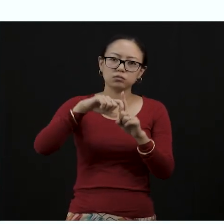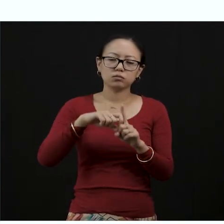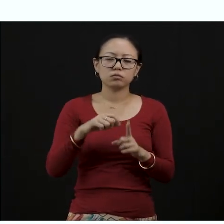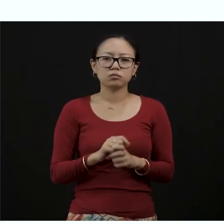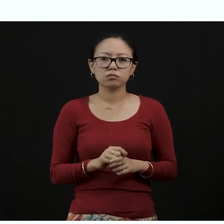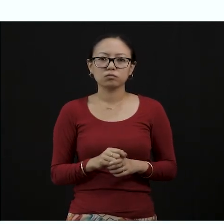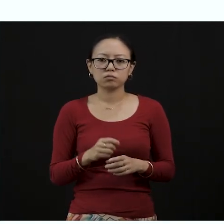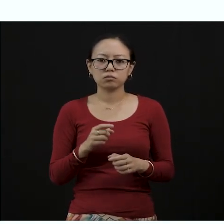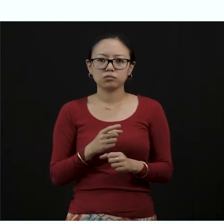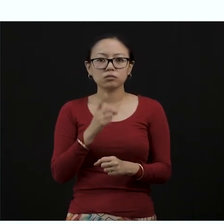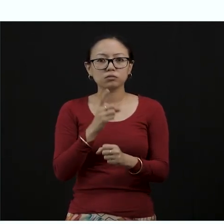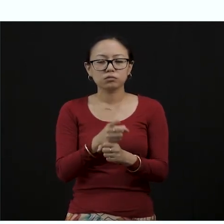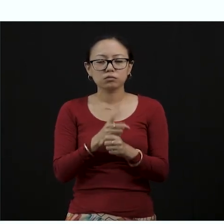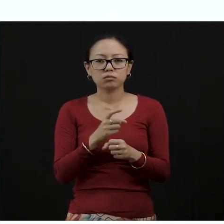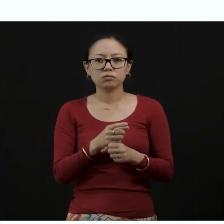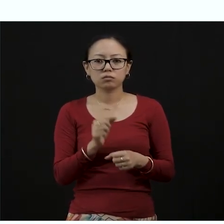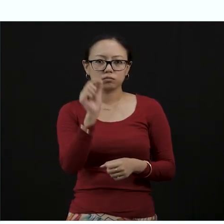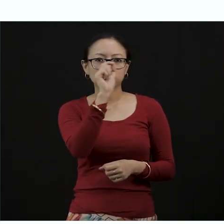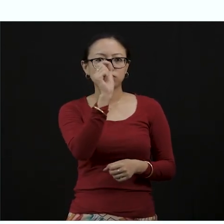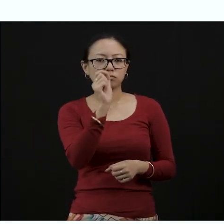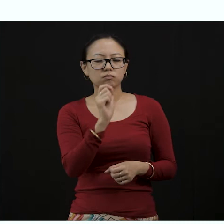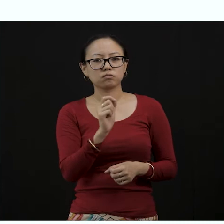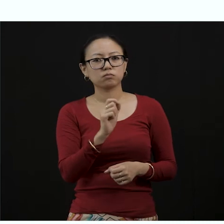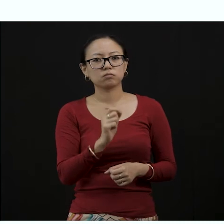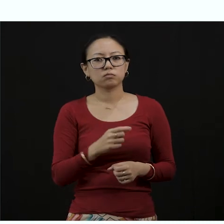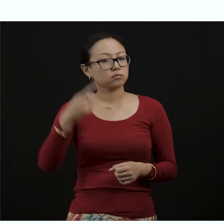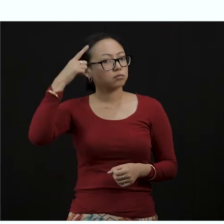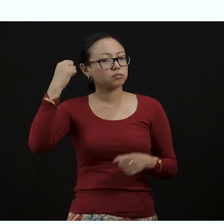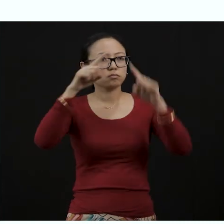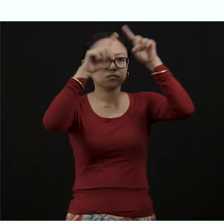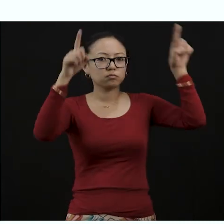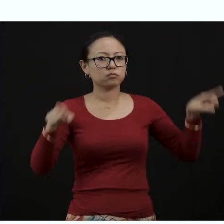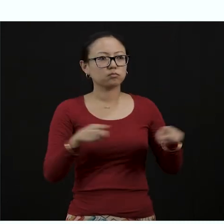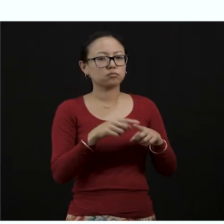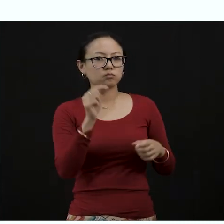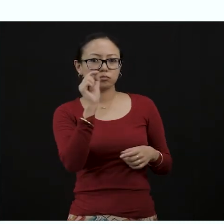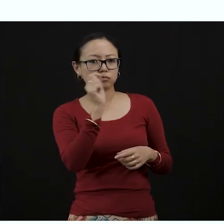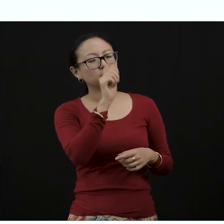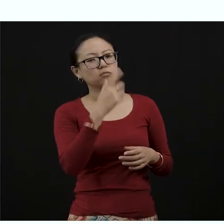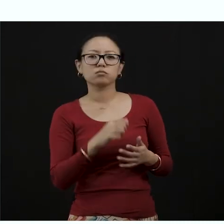Any sphere? It can be ball, any ball, football,